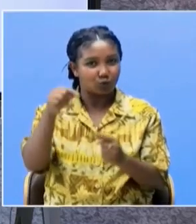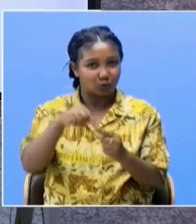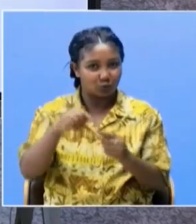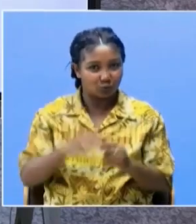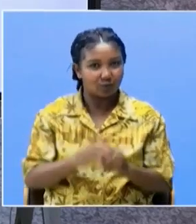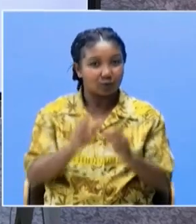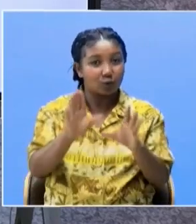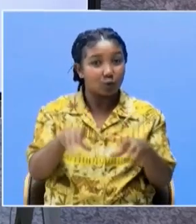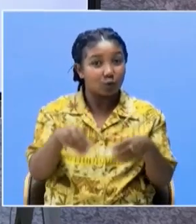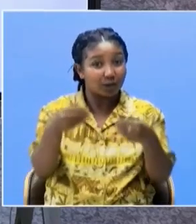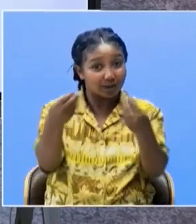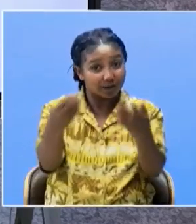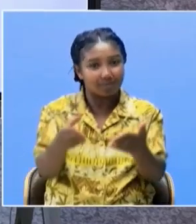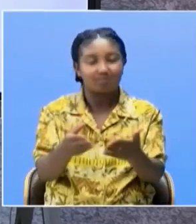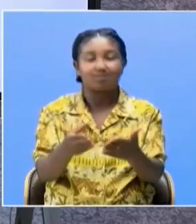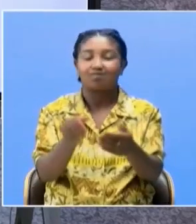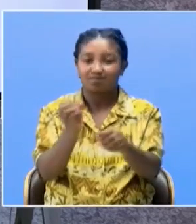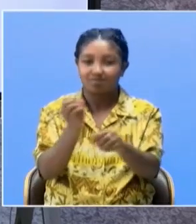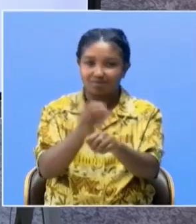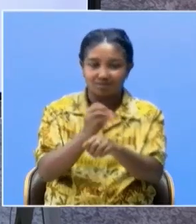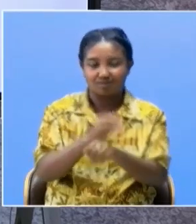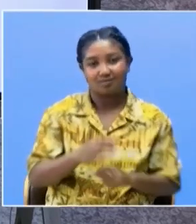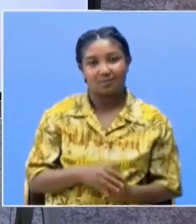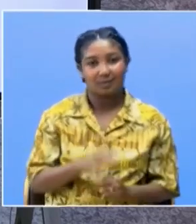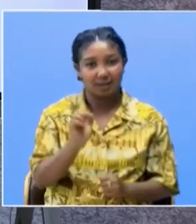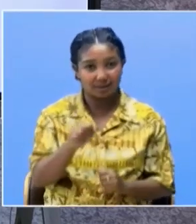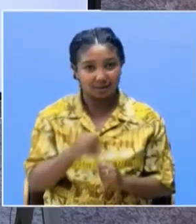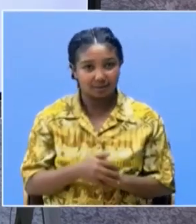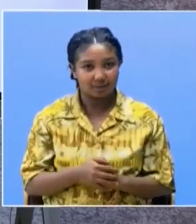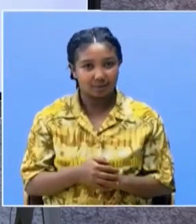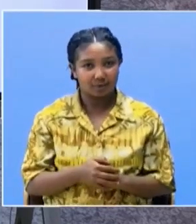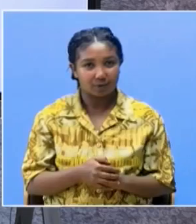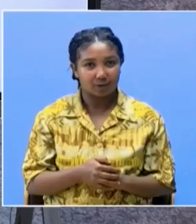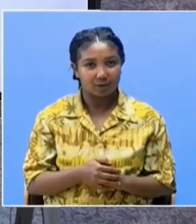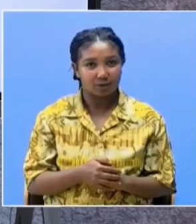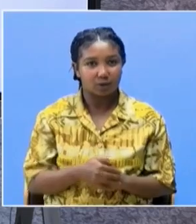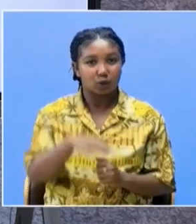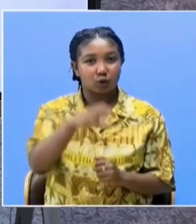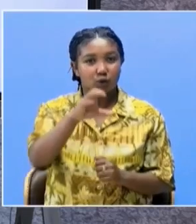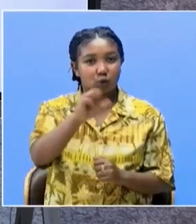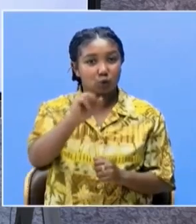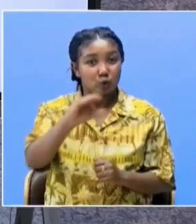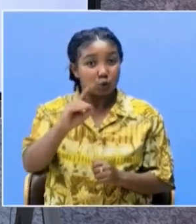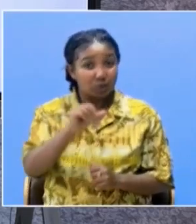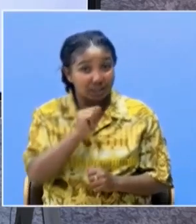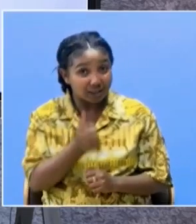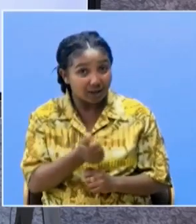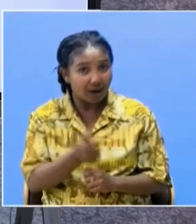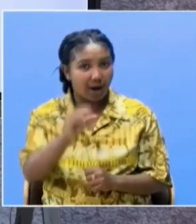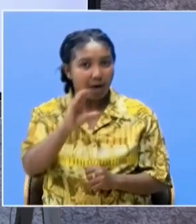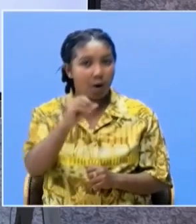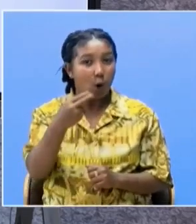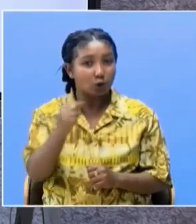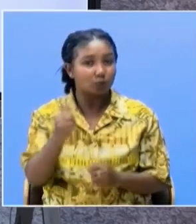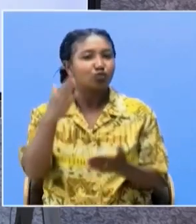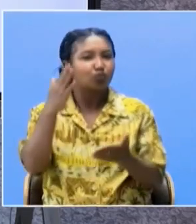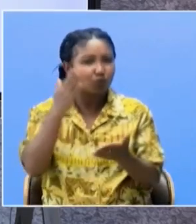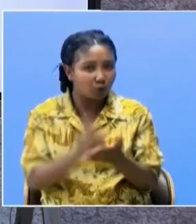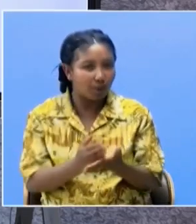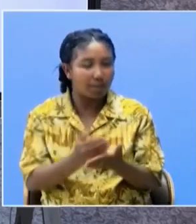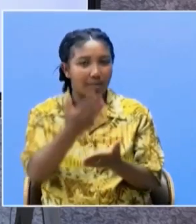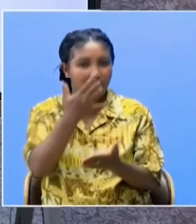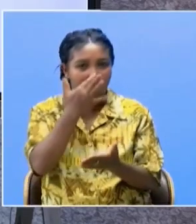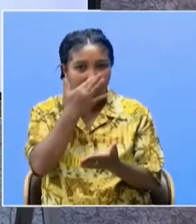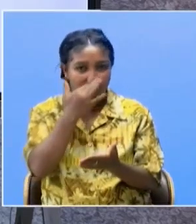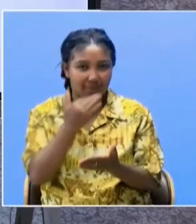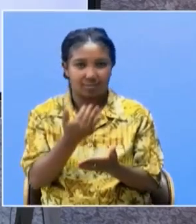to bring a good experience, yes? And shouldn't and ought not to stop a bad habit.